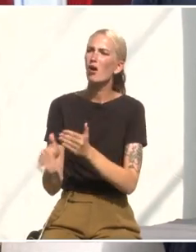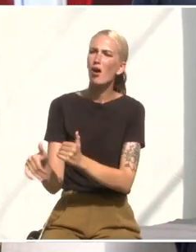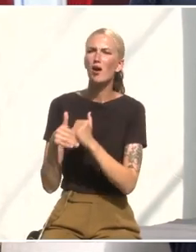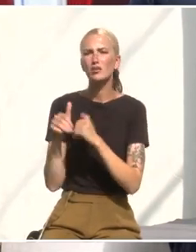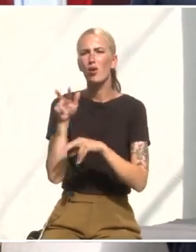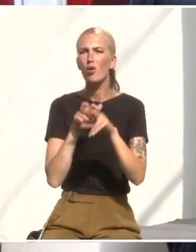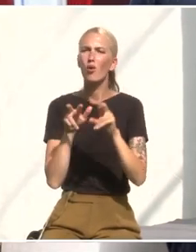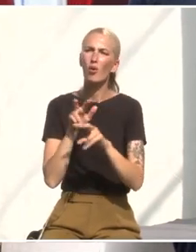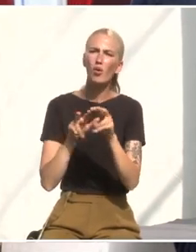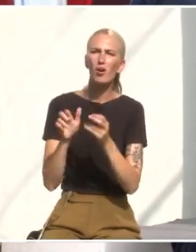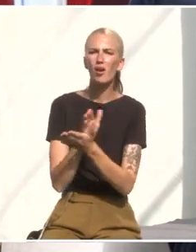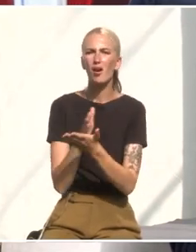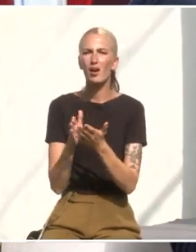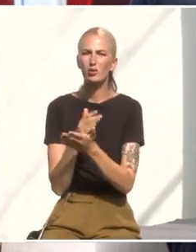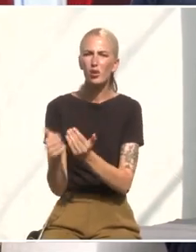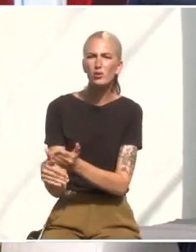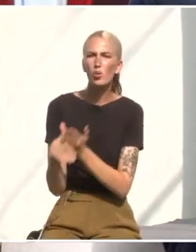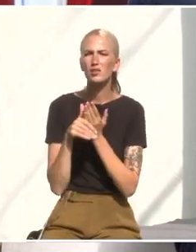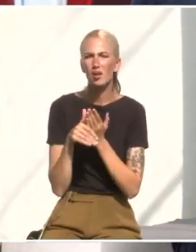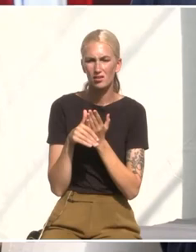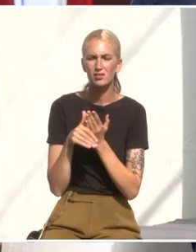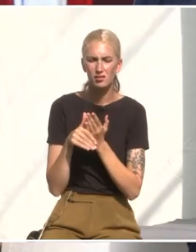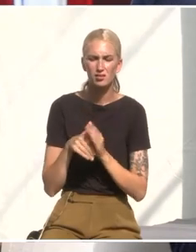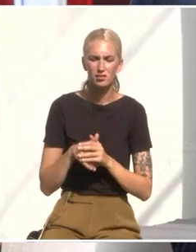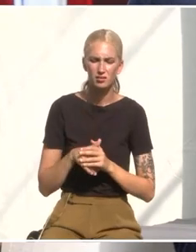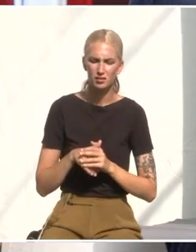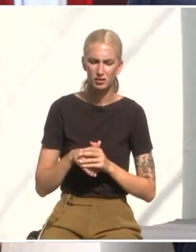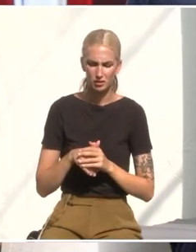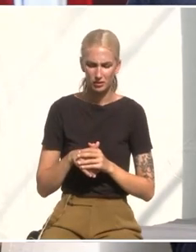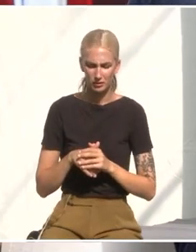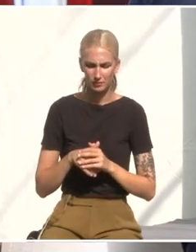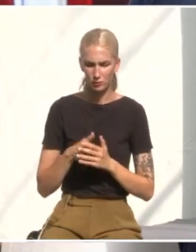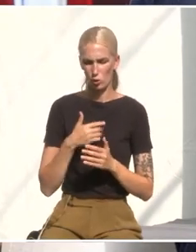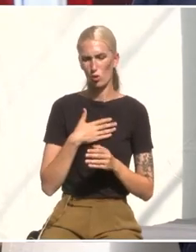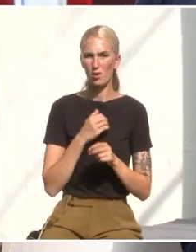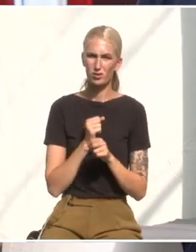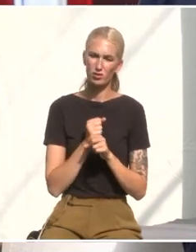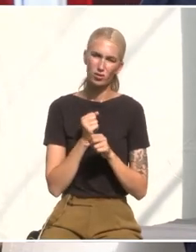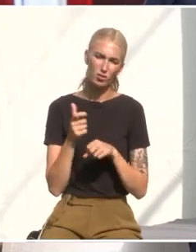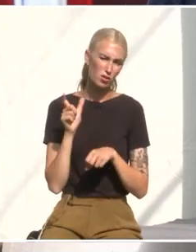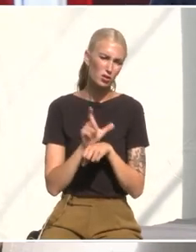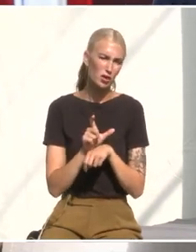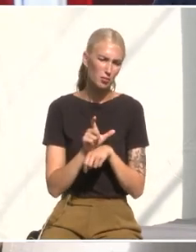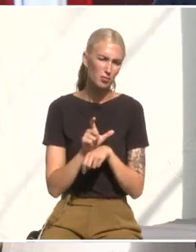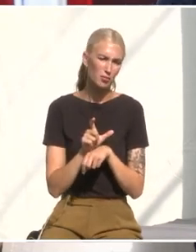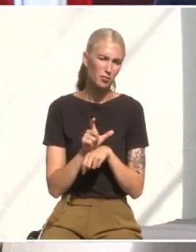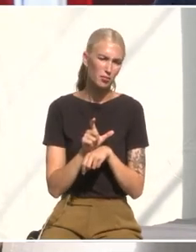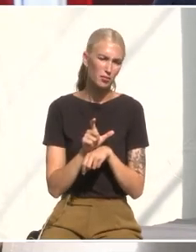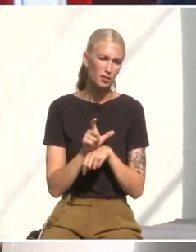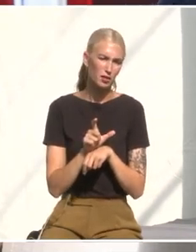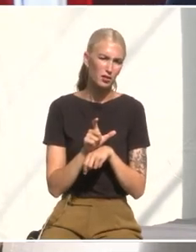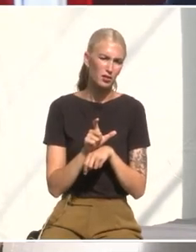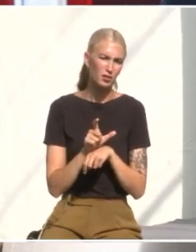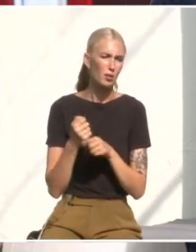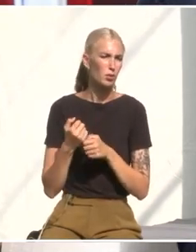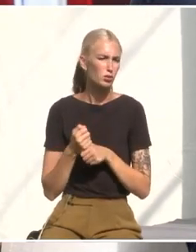the help part isn't really where I like to focus my work. I like to focus what we do on